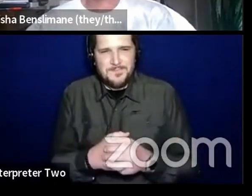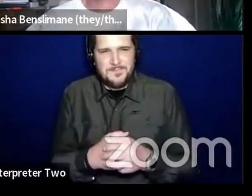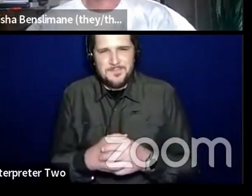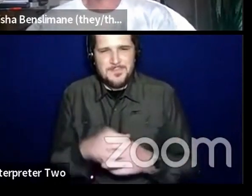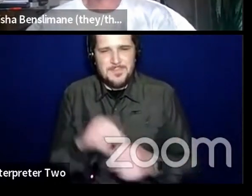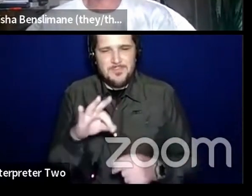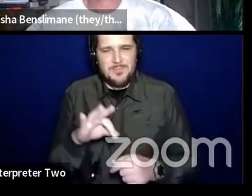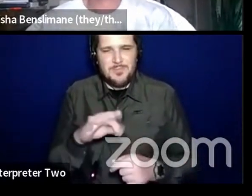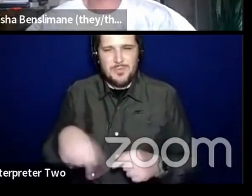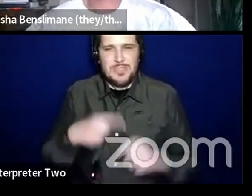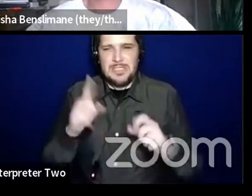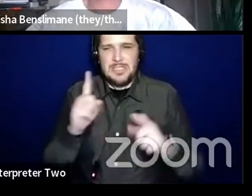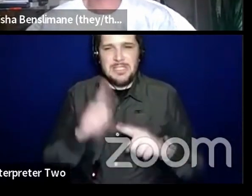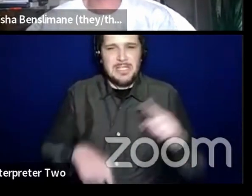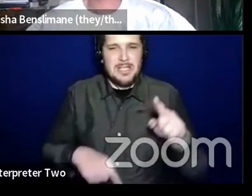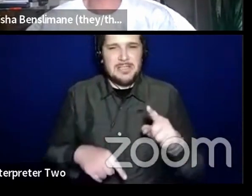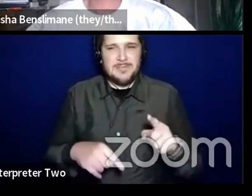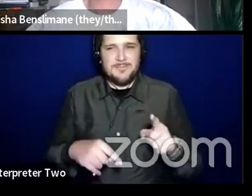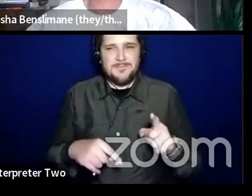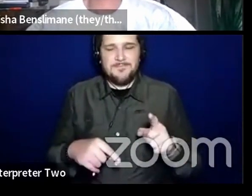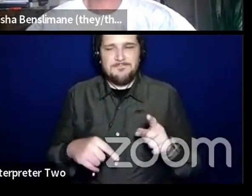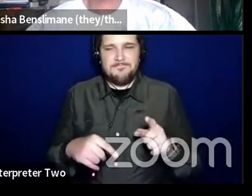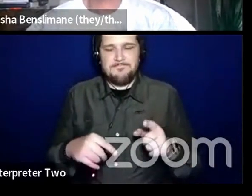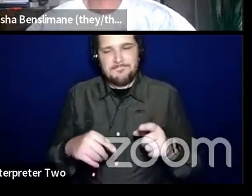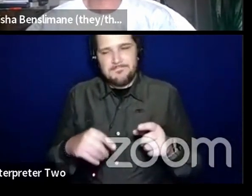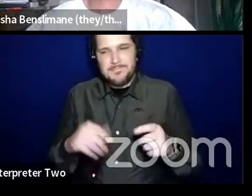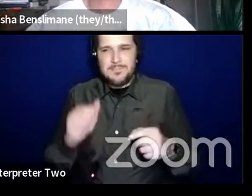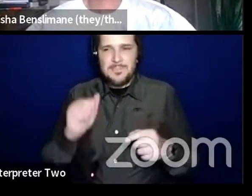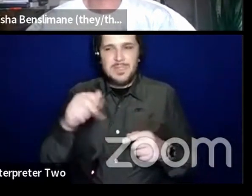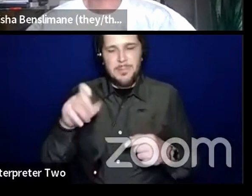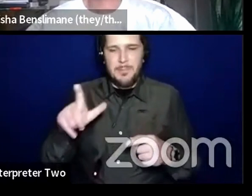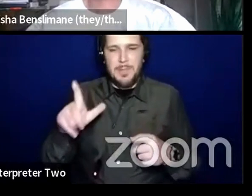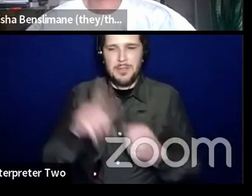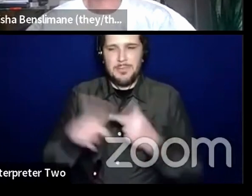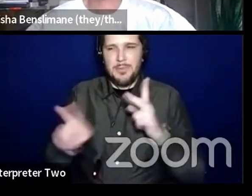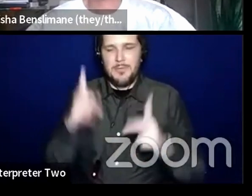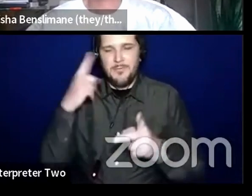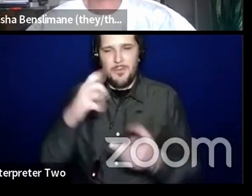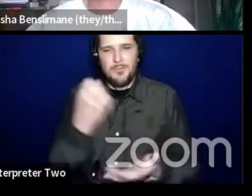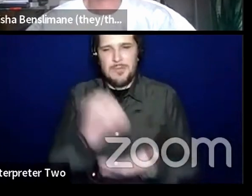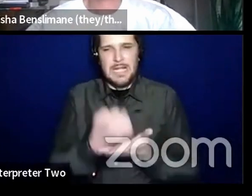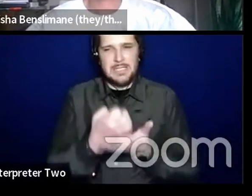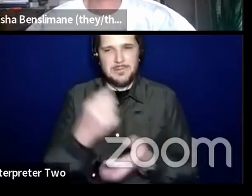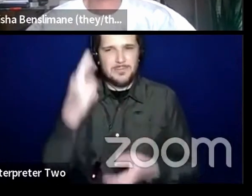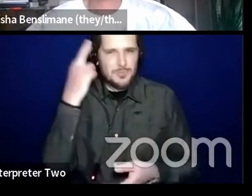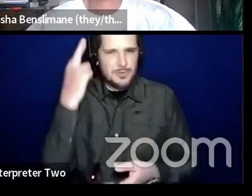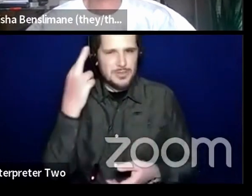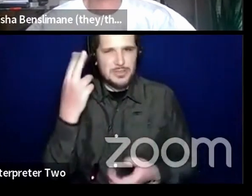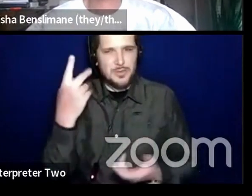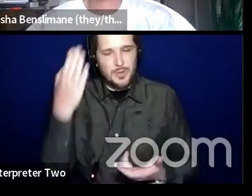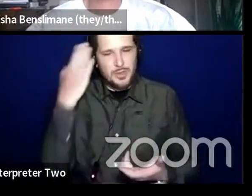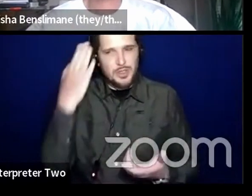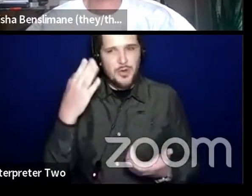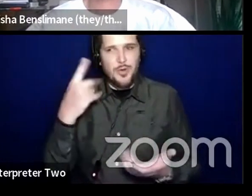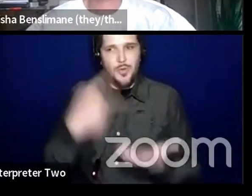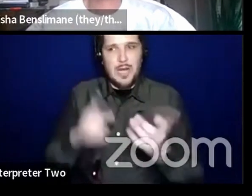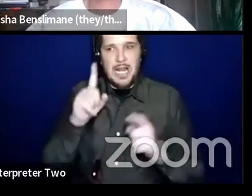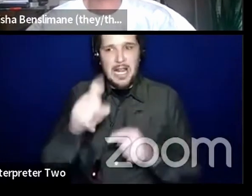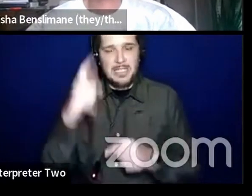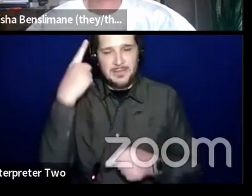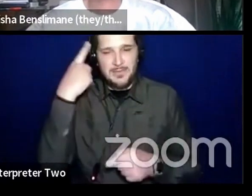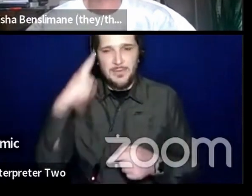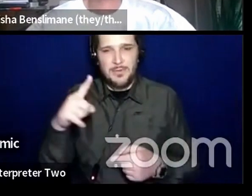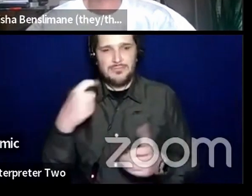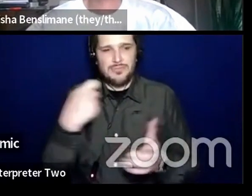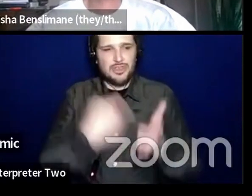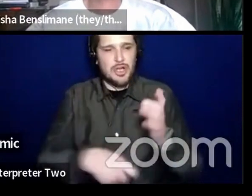we can't appeal to people on the basis of economic reasons? Like, we know the things that we're asking for cost less, so that's not good enough,